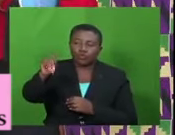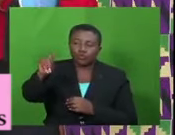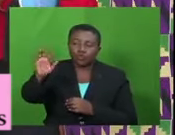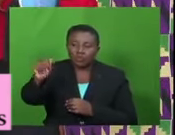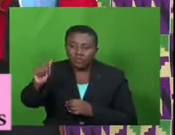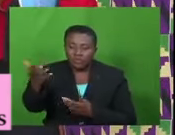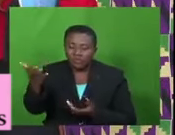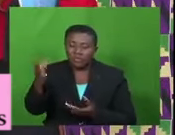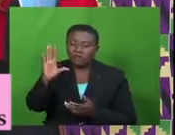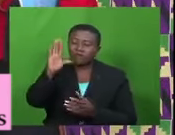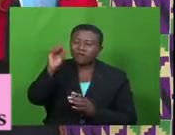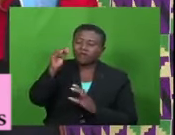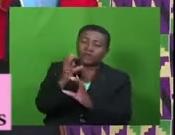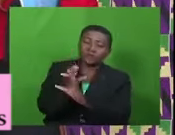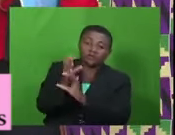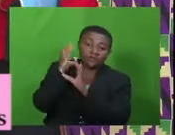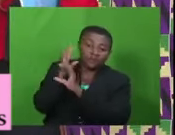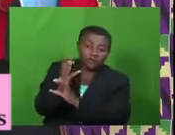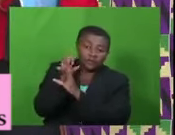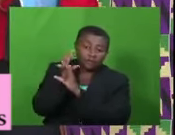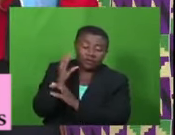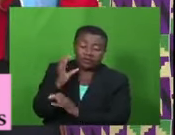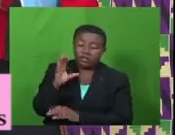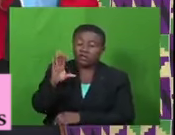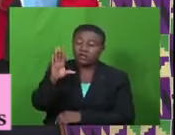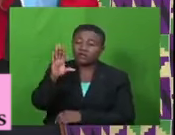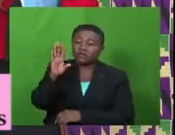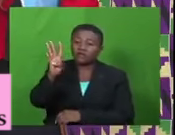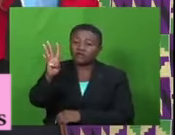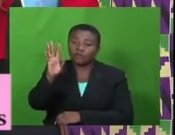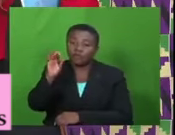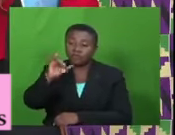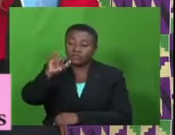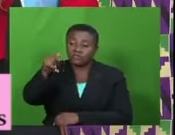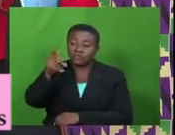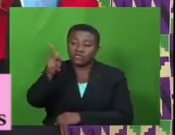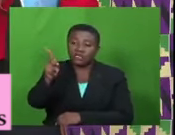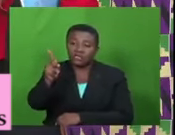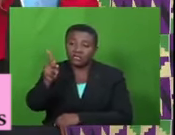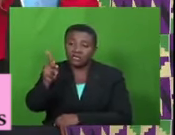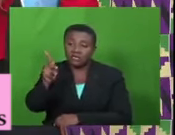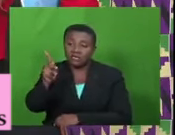Ankai buses, 40 Jeep Jade vehicles,